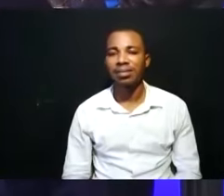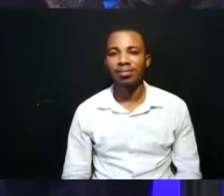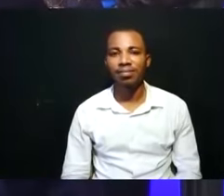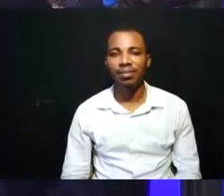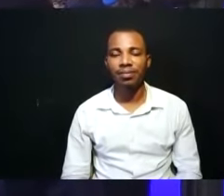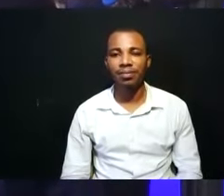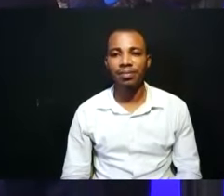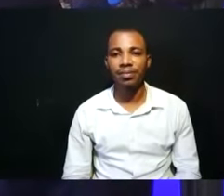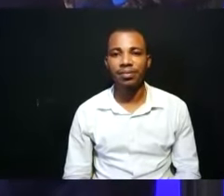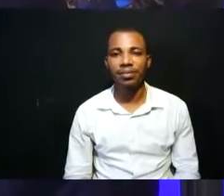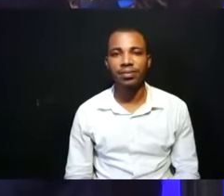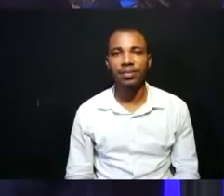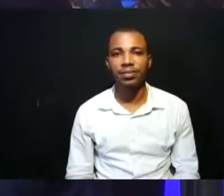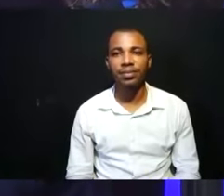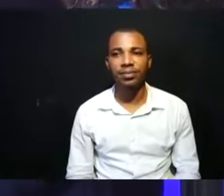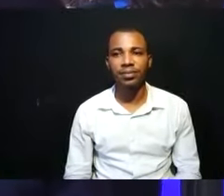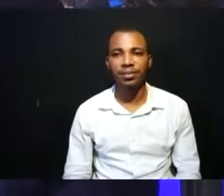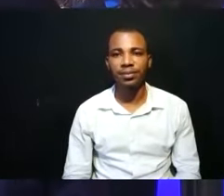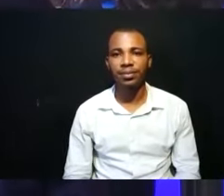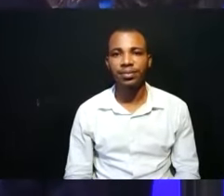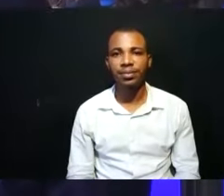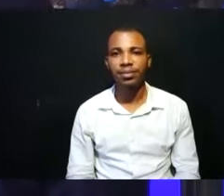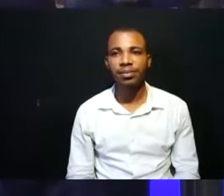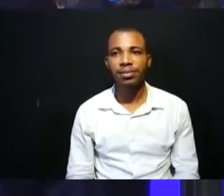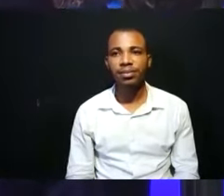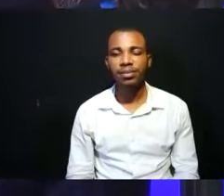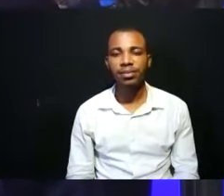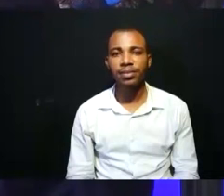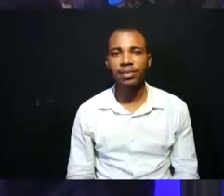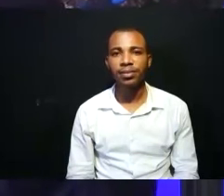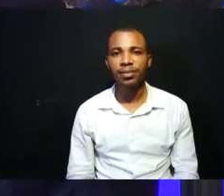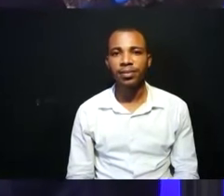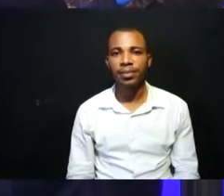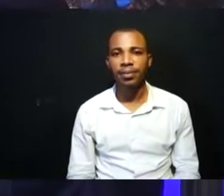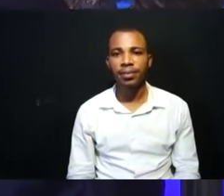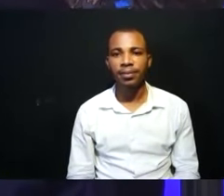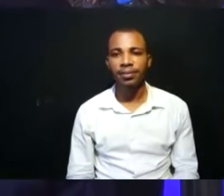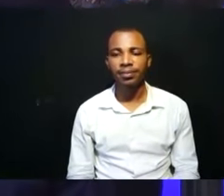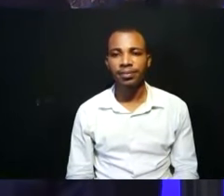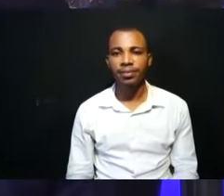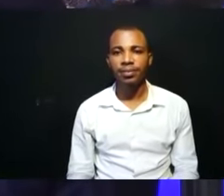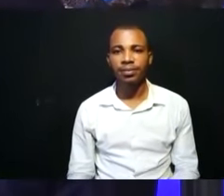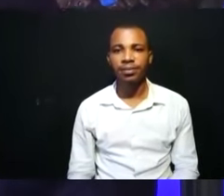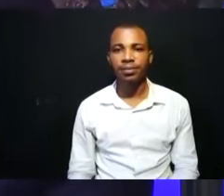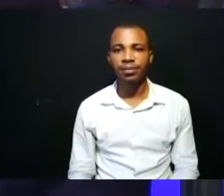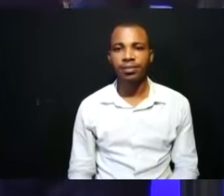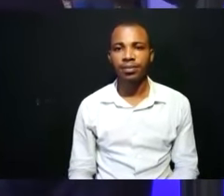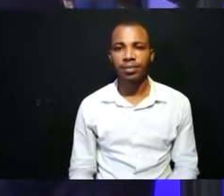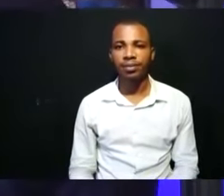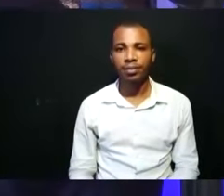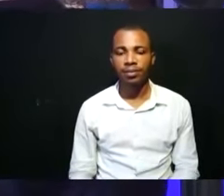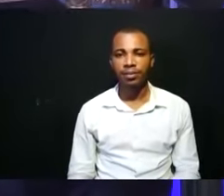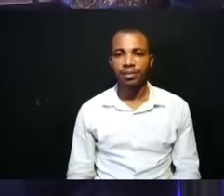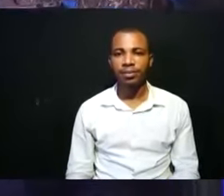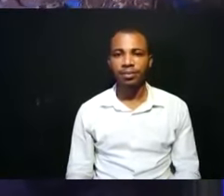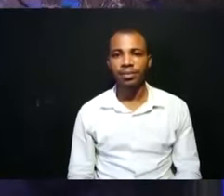Aha, a war on ne, na ochina, what do go through no mono, and to massa, or in yadia chini, and mamuana, moa,